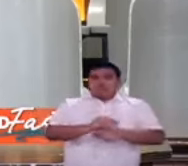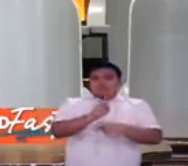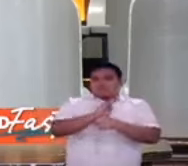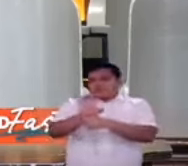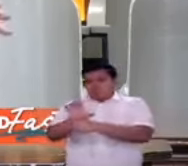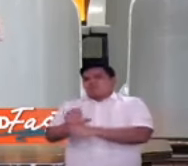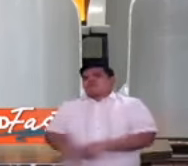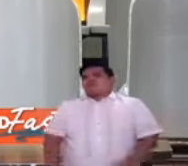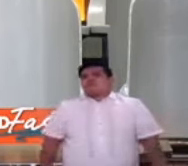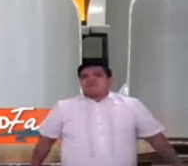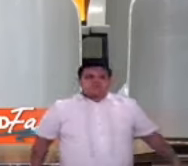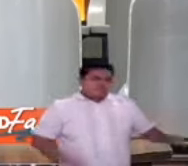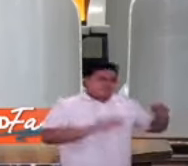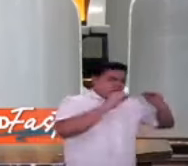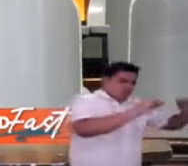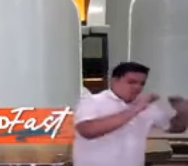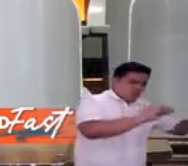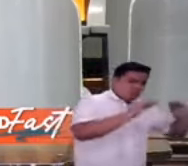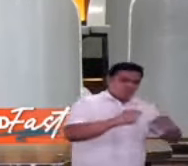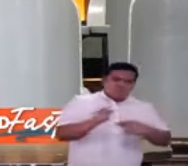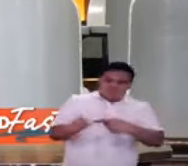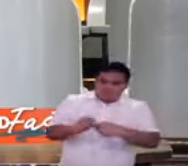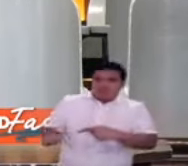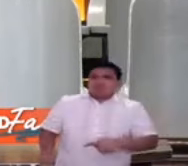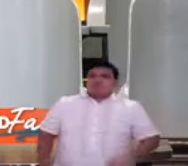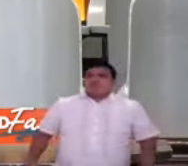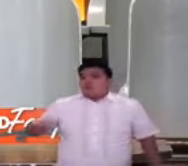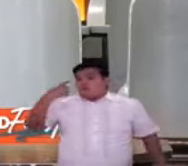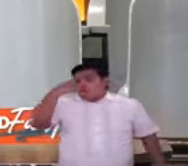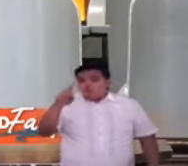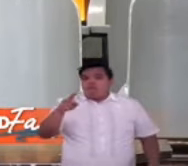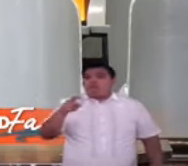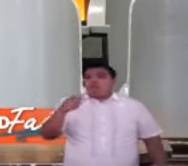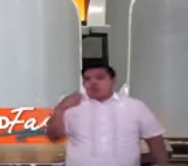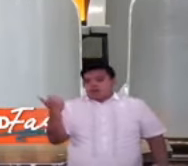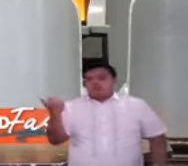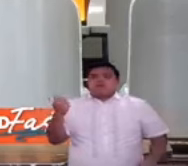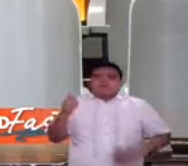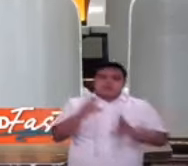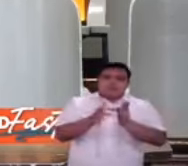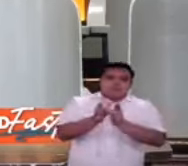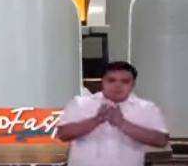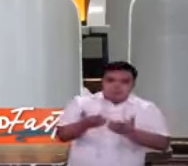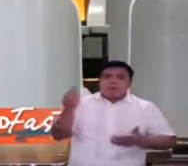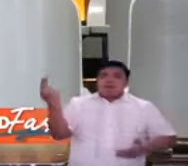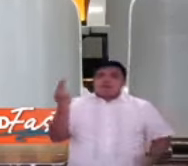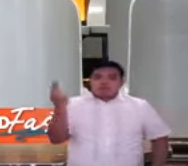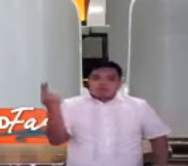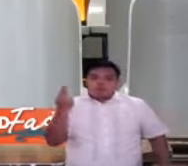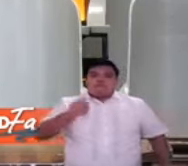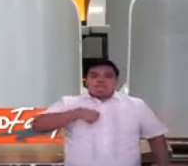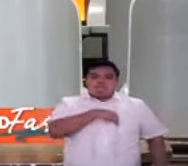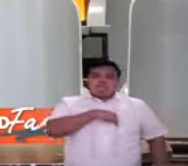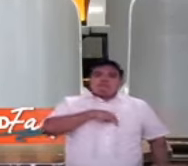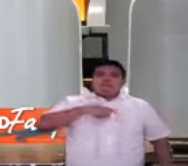Church. Start them early. It is used four other times in the Bible, and it is used as for